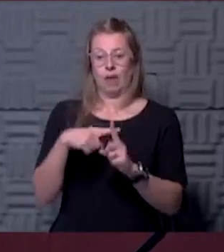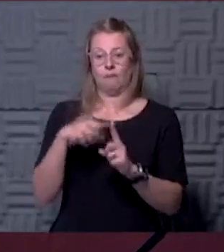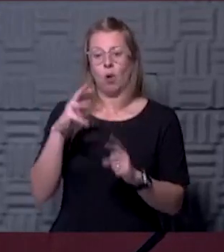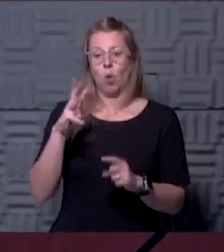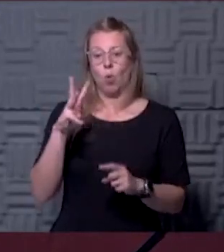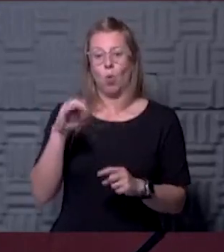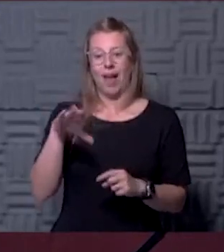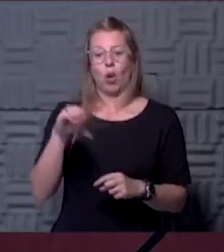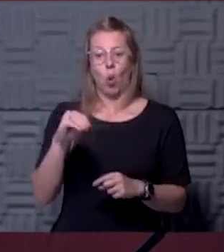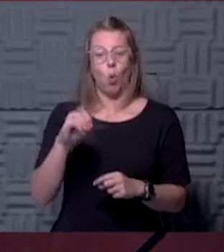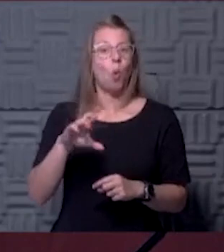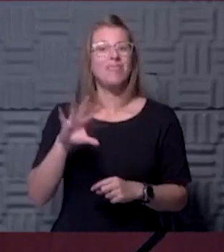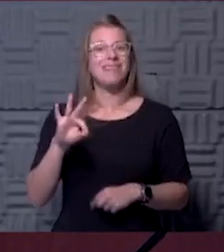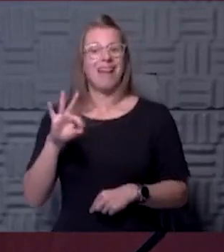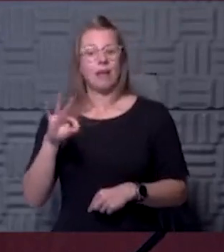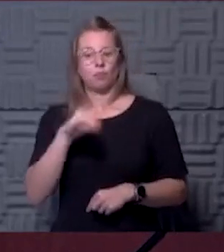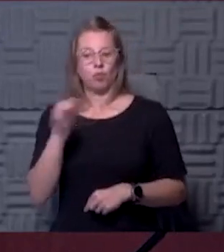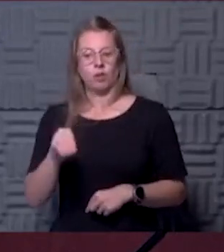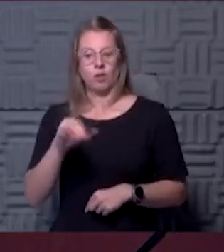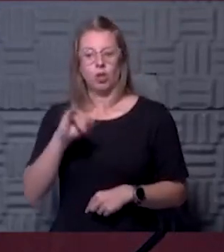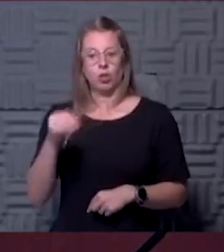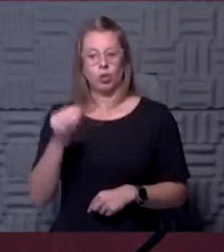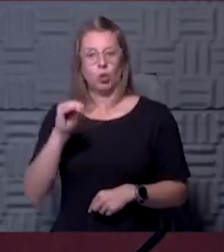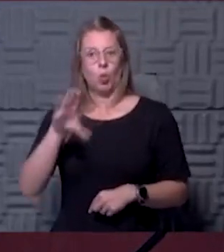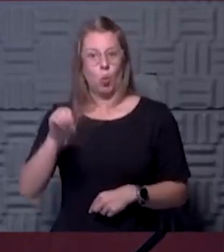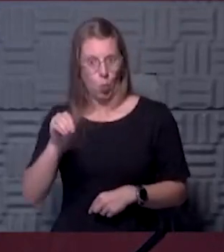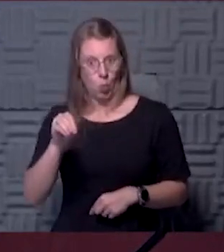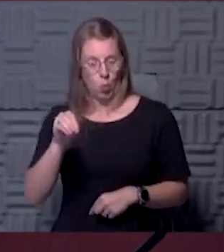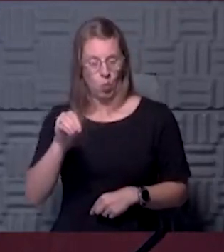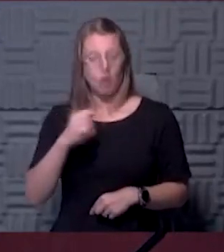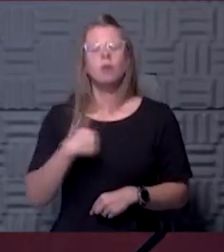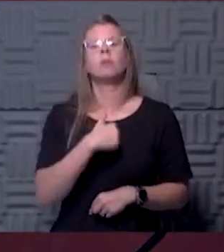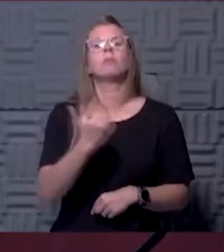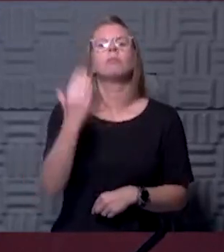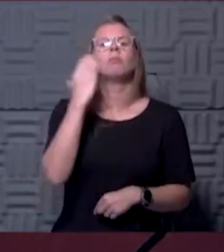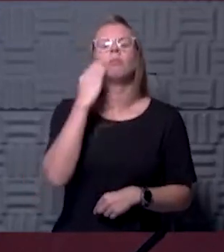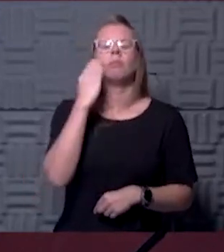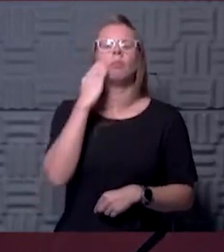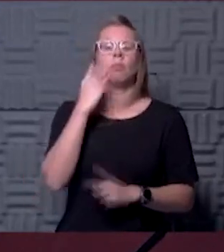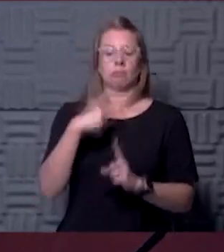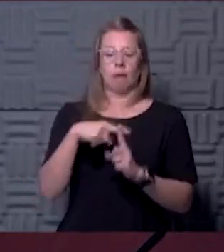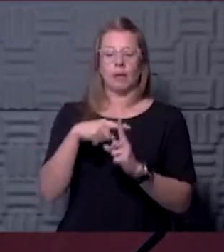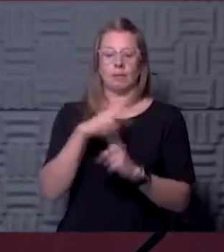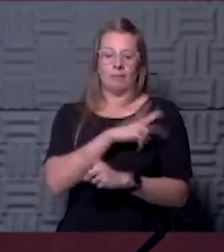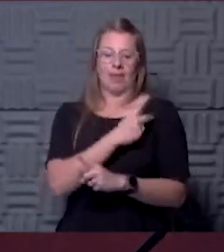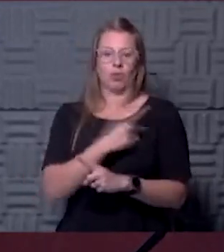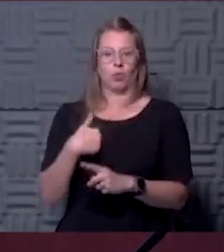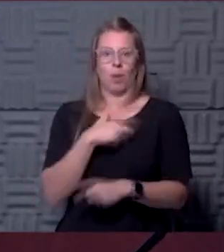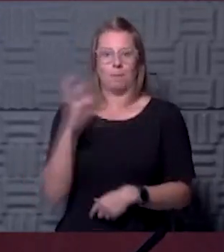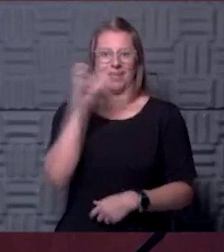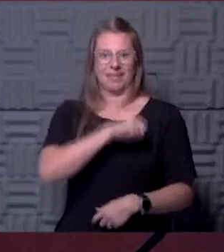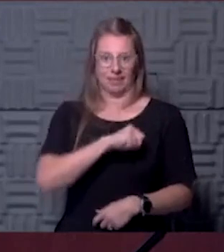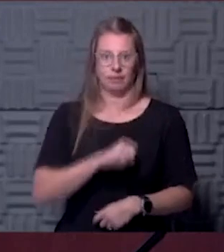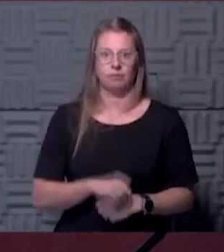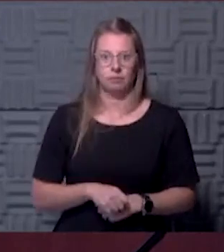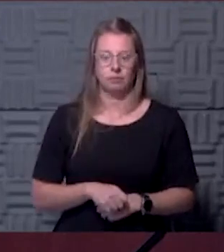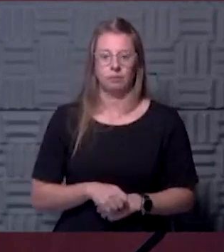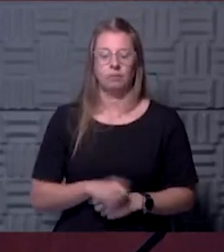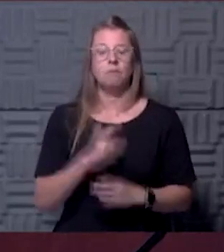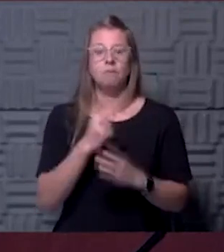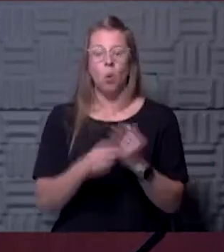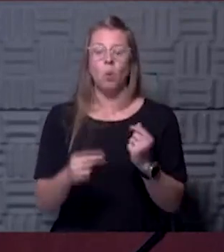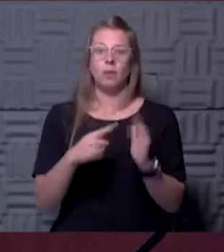or a 9% positivity rate in Johnson County, we know that there are positive patients that we are missing, both